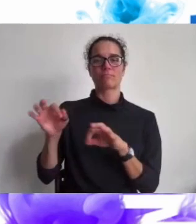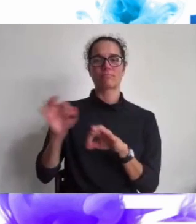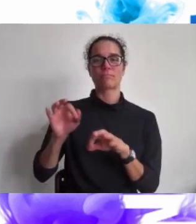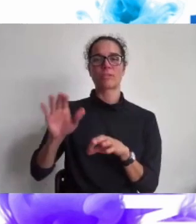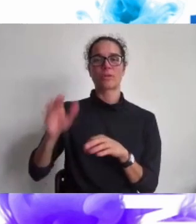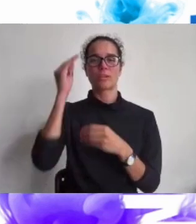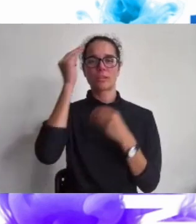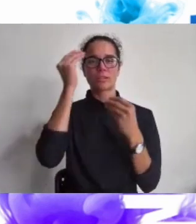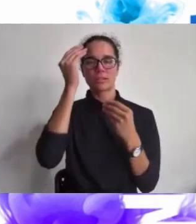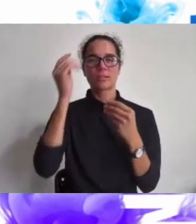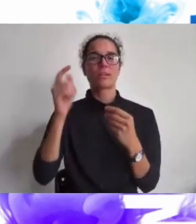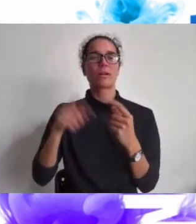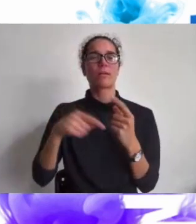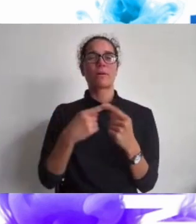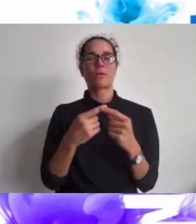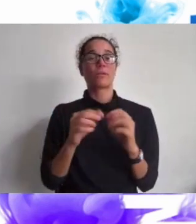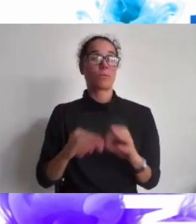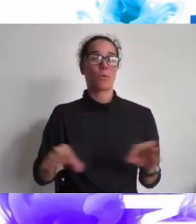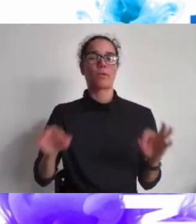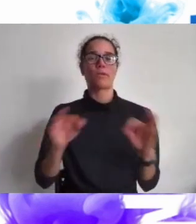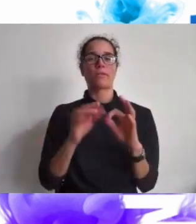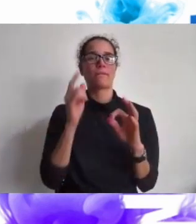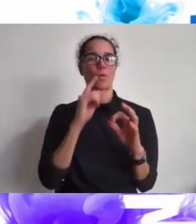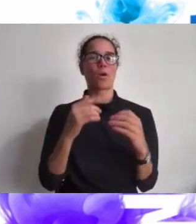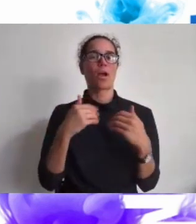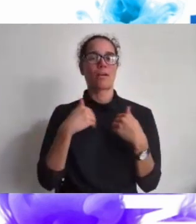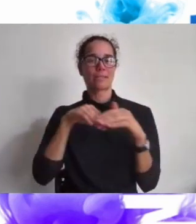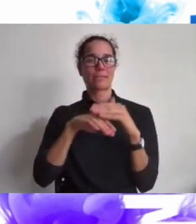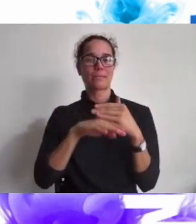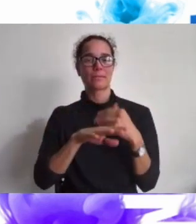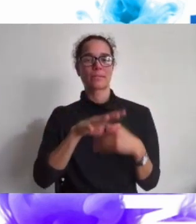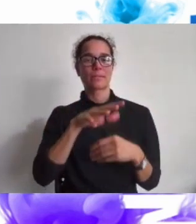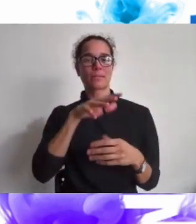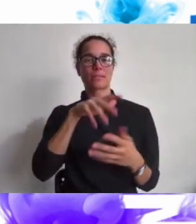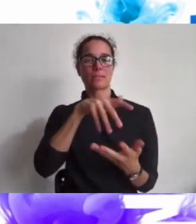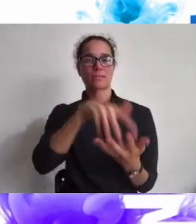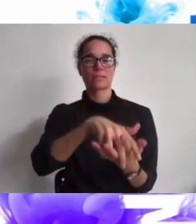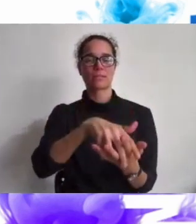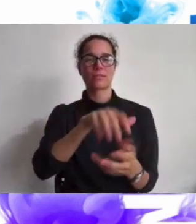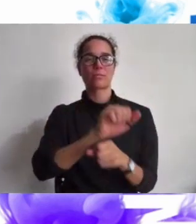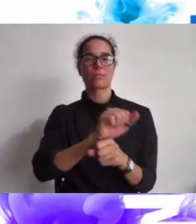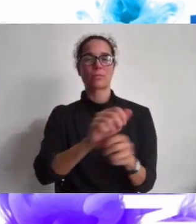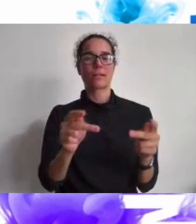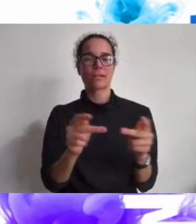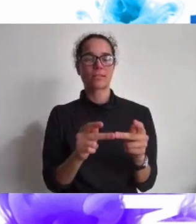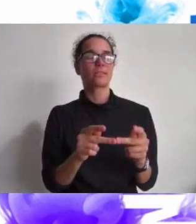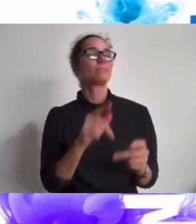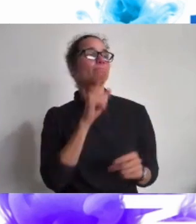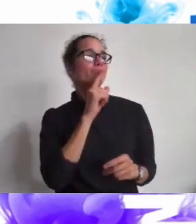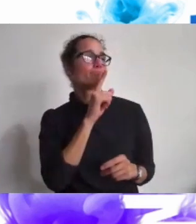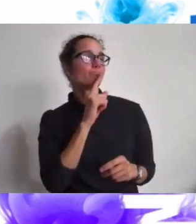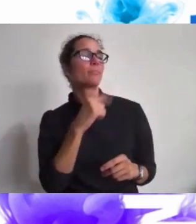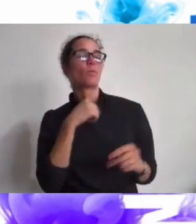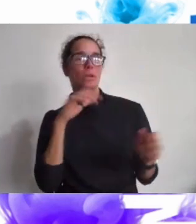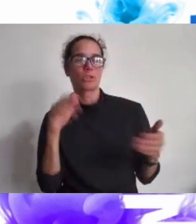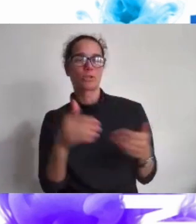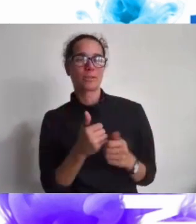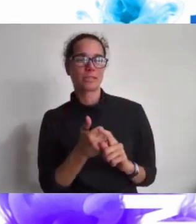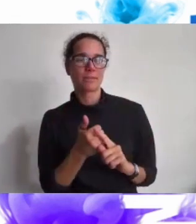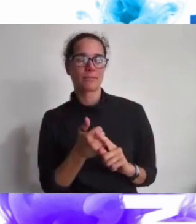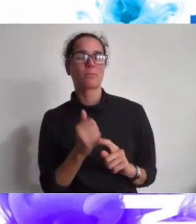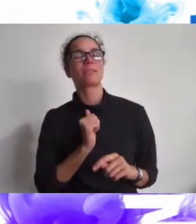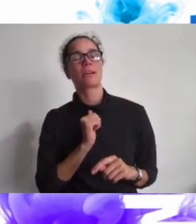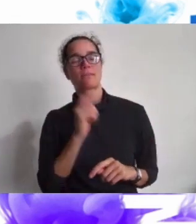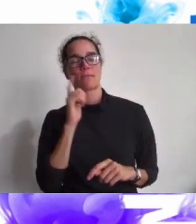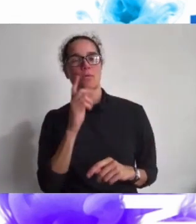workplace. Yeah, definitely. Thanks for having me. And I'll introduce myself with a visible description as well. My